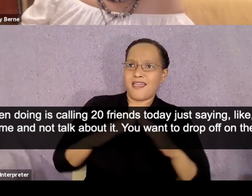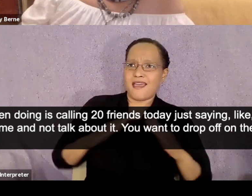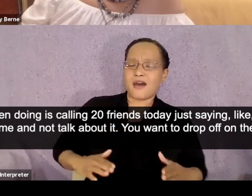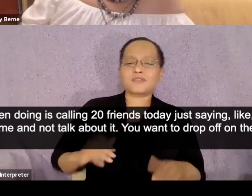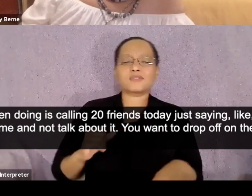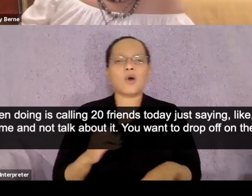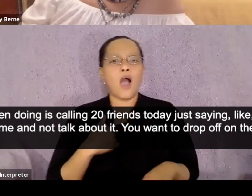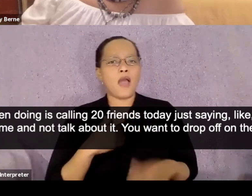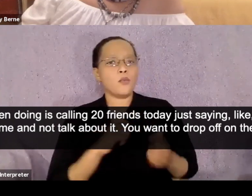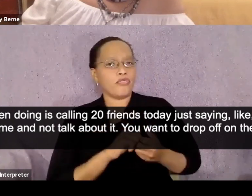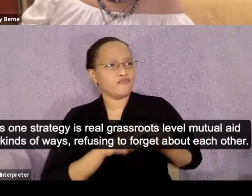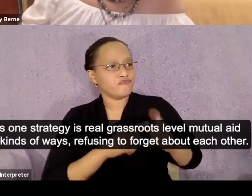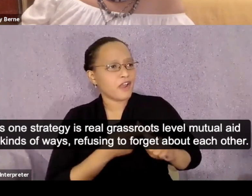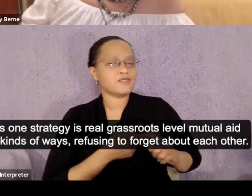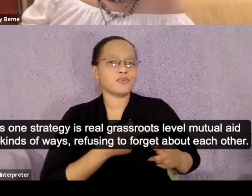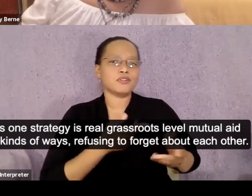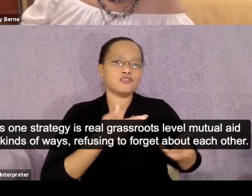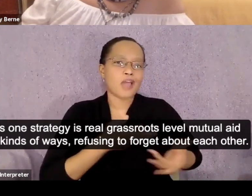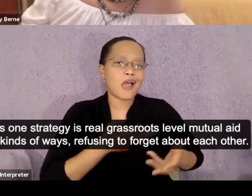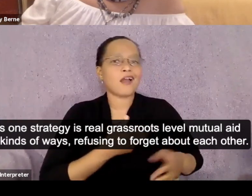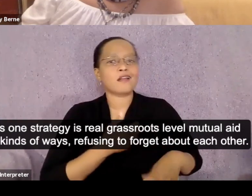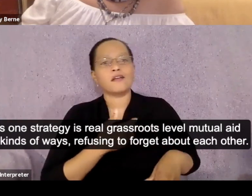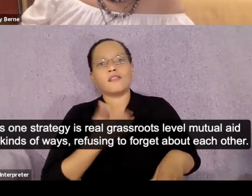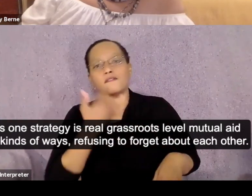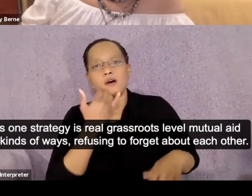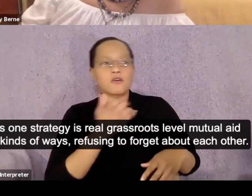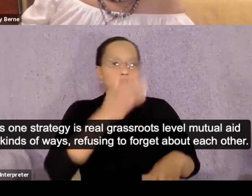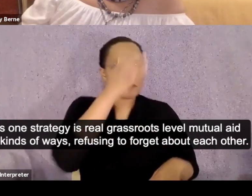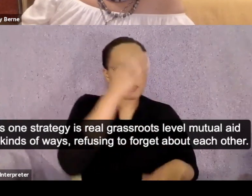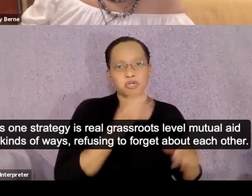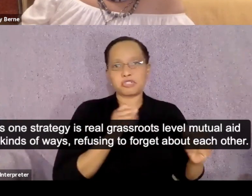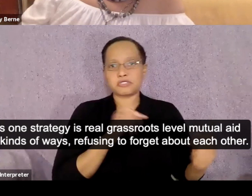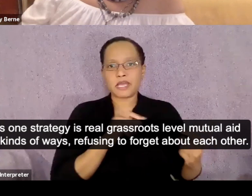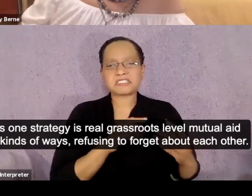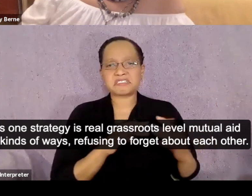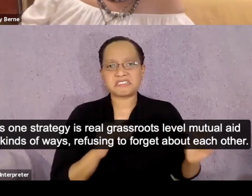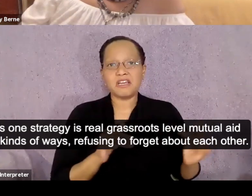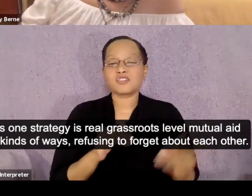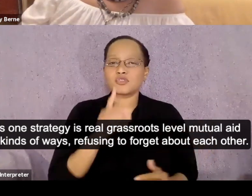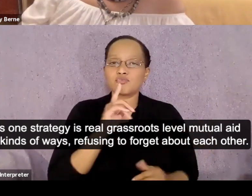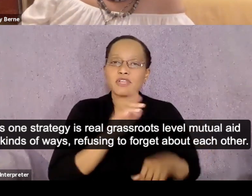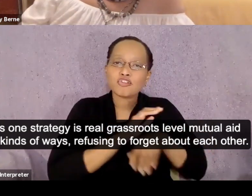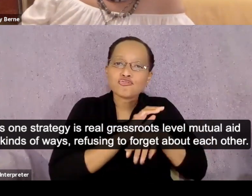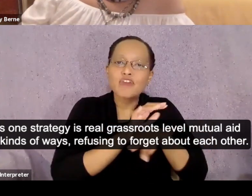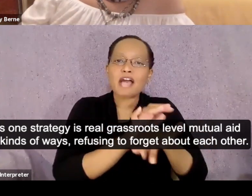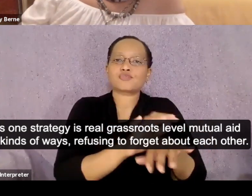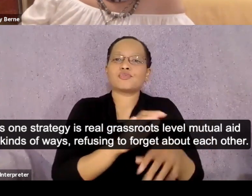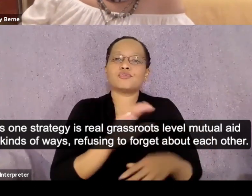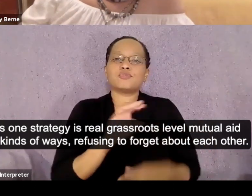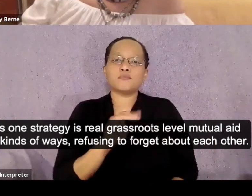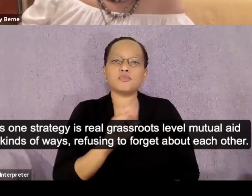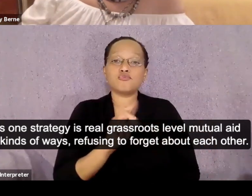let's crack a joke. We also, so that's one strategy, is real grassroots level mutual aid, survival